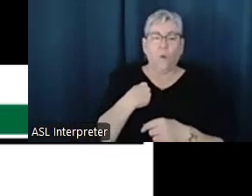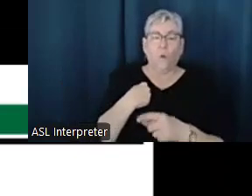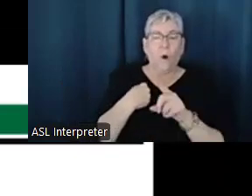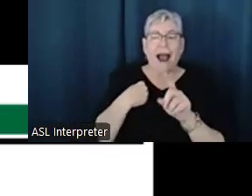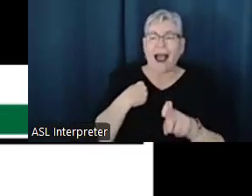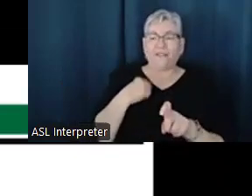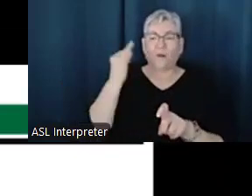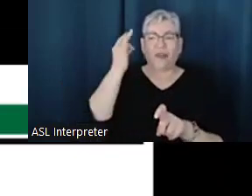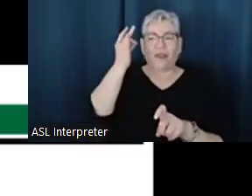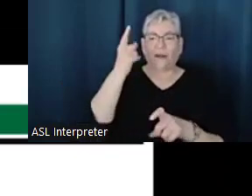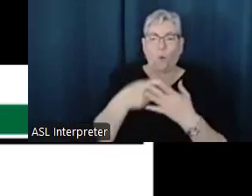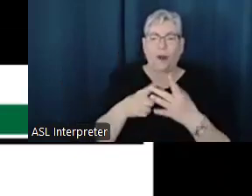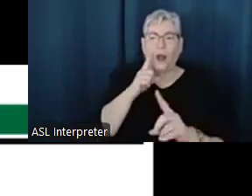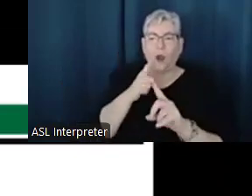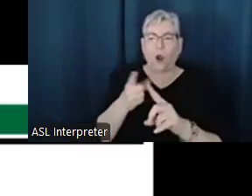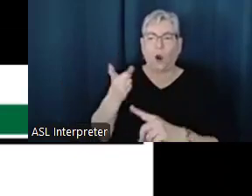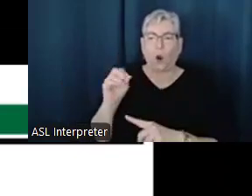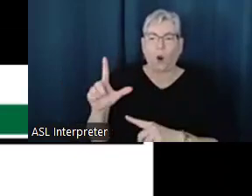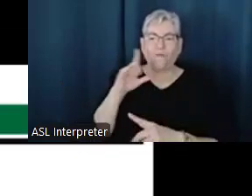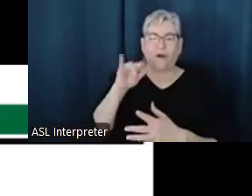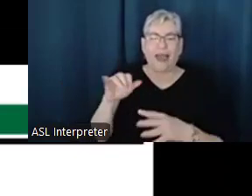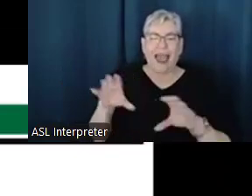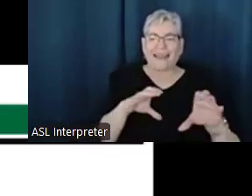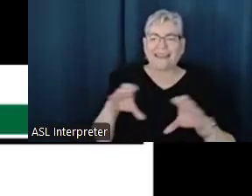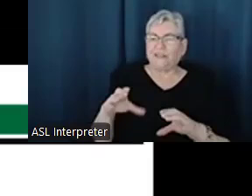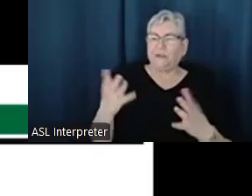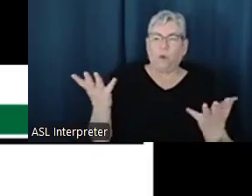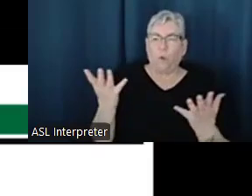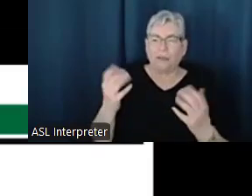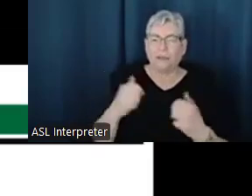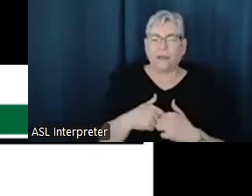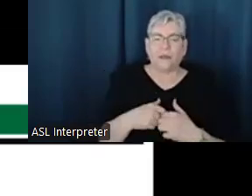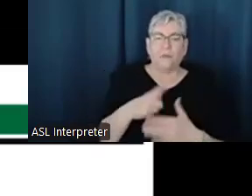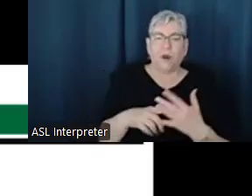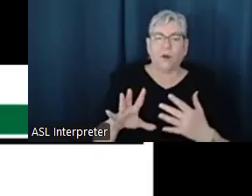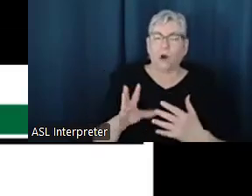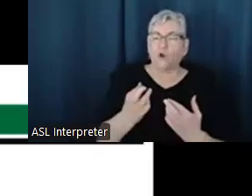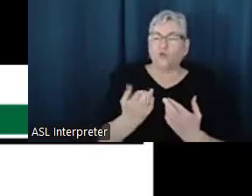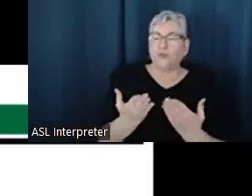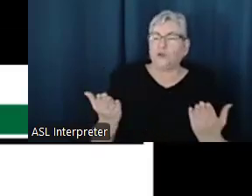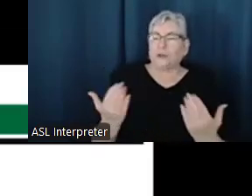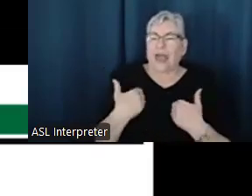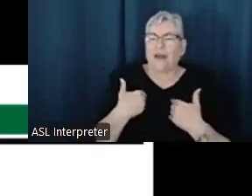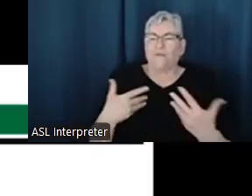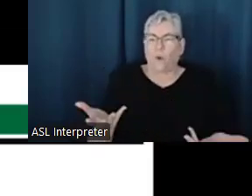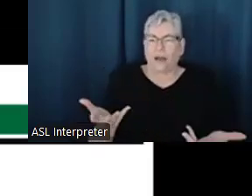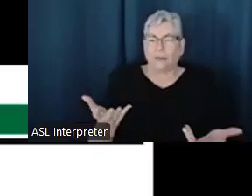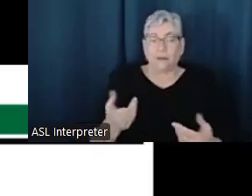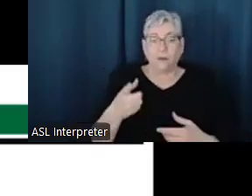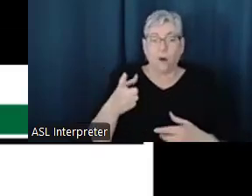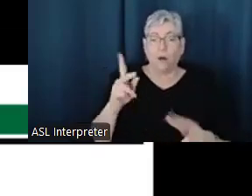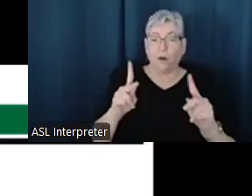the goals of the activity are, and what your resources are. So is your population going to need a lot